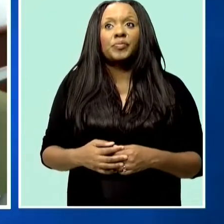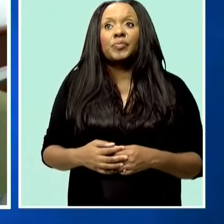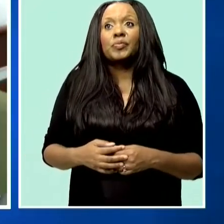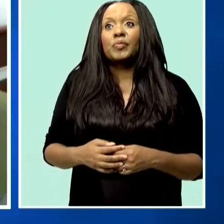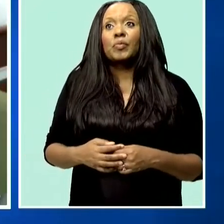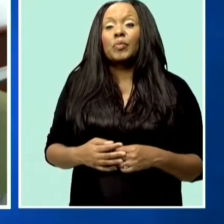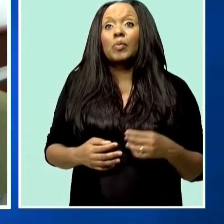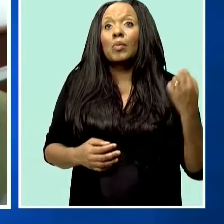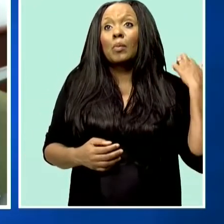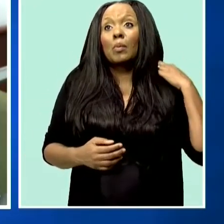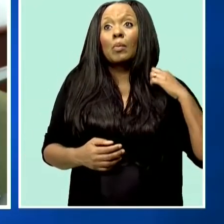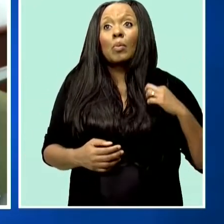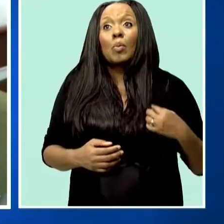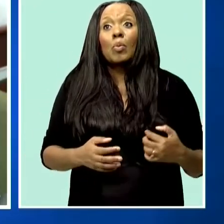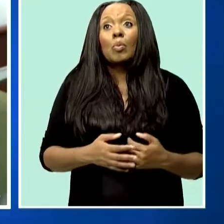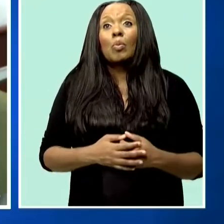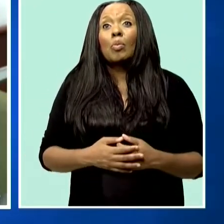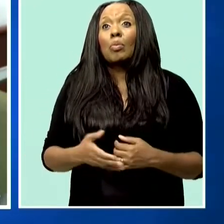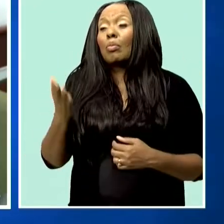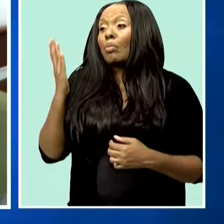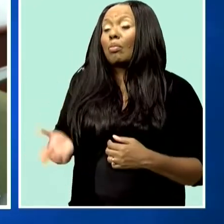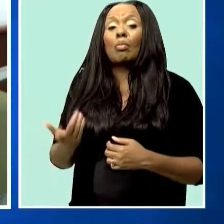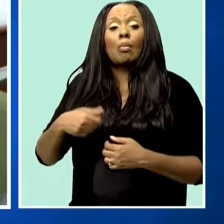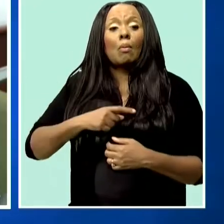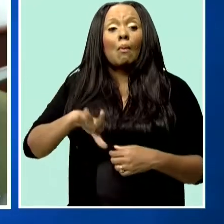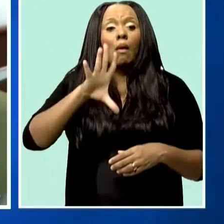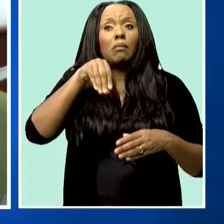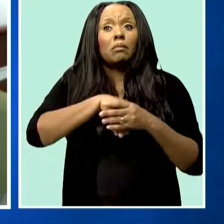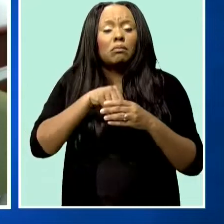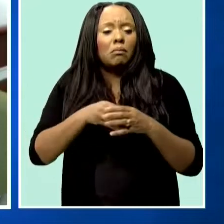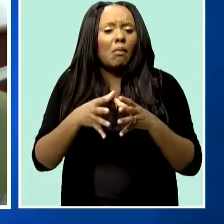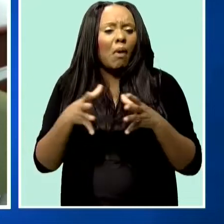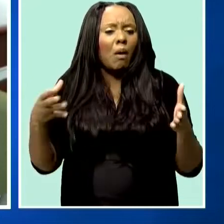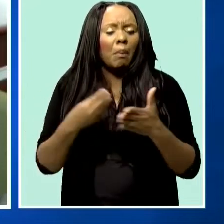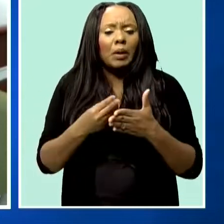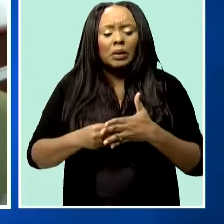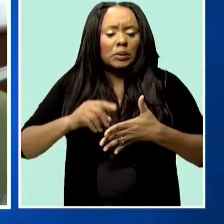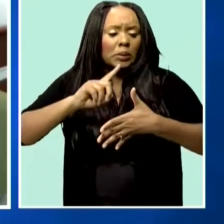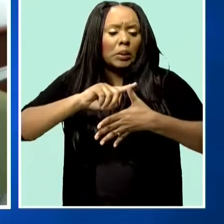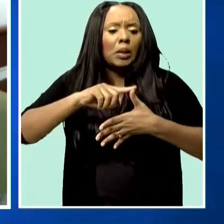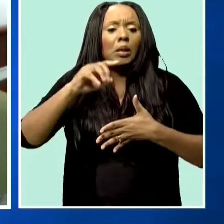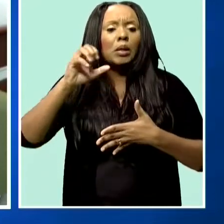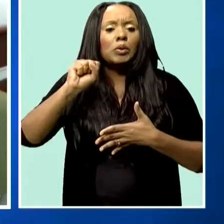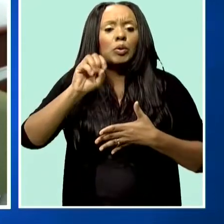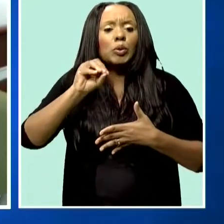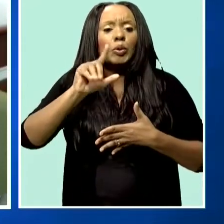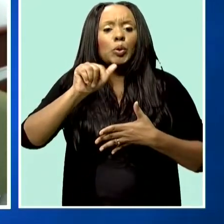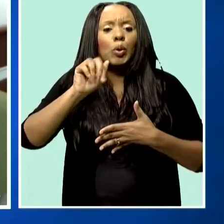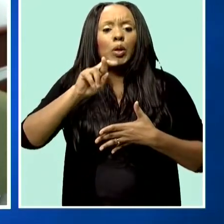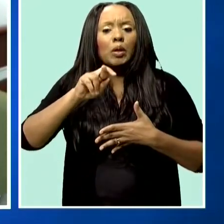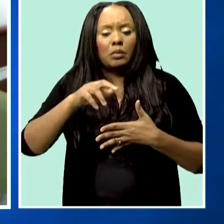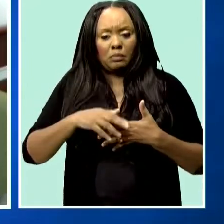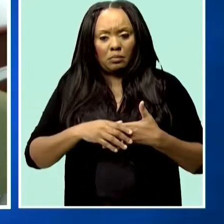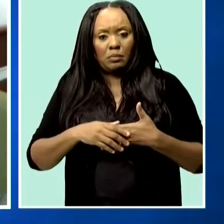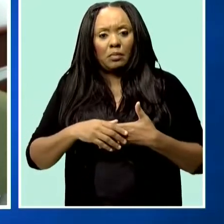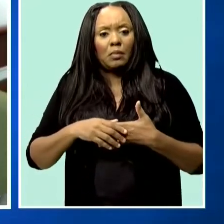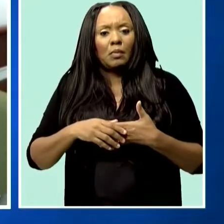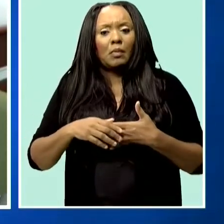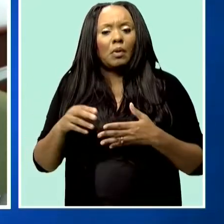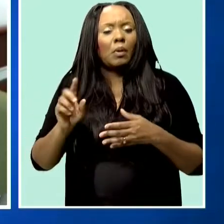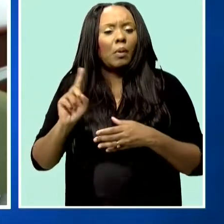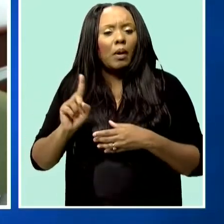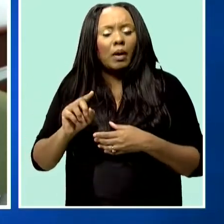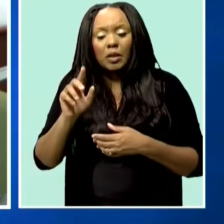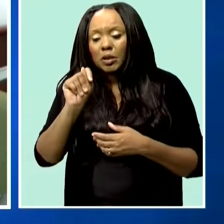investments over the period between rate cases. We invested in solar PV, 10 megawatts at Trent's, and that